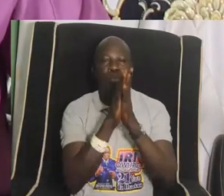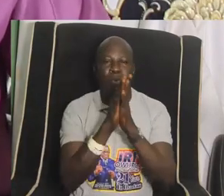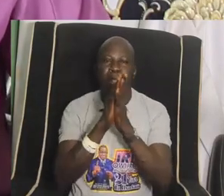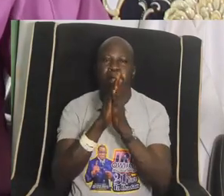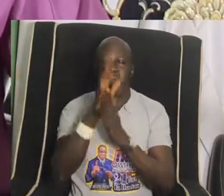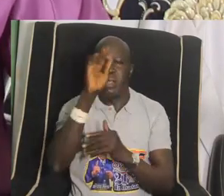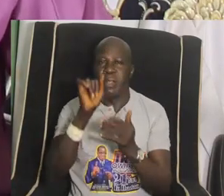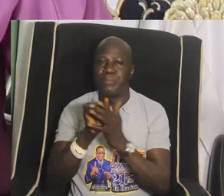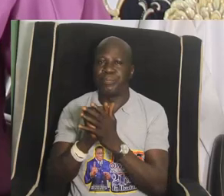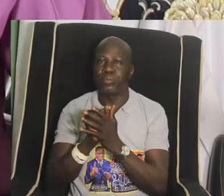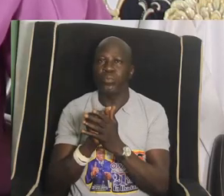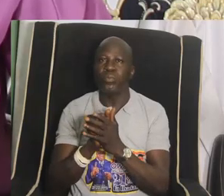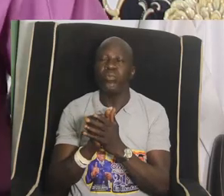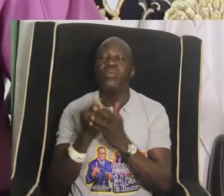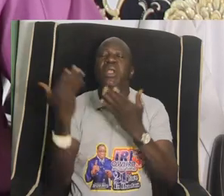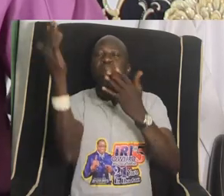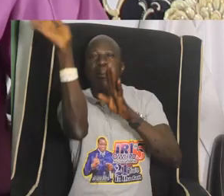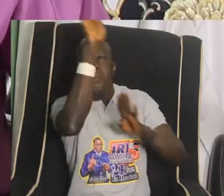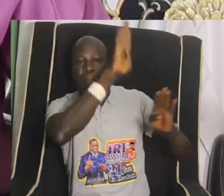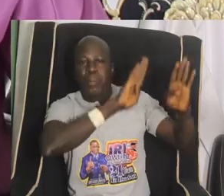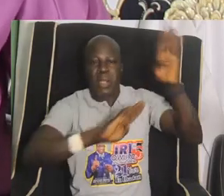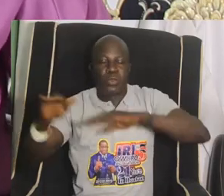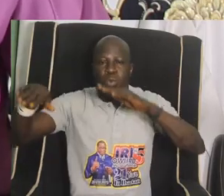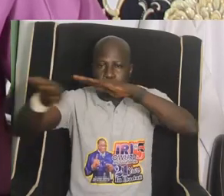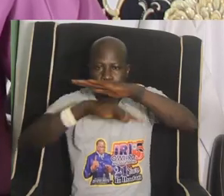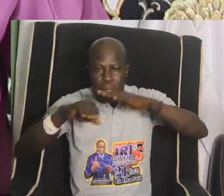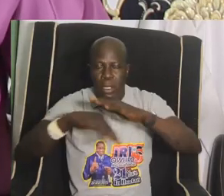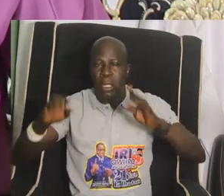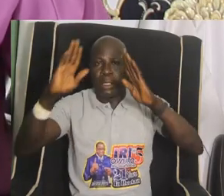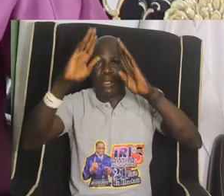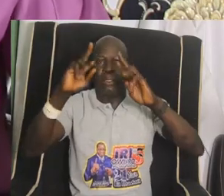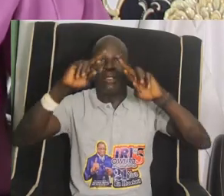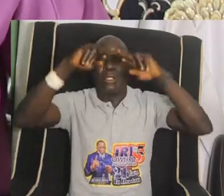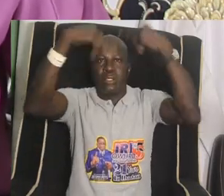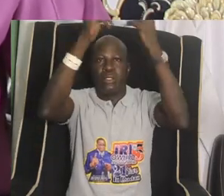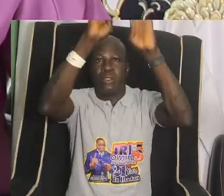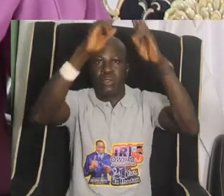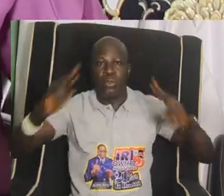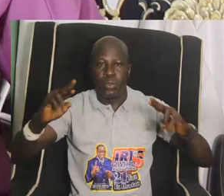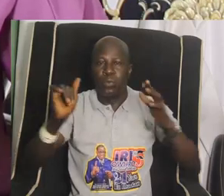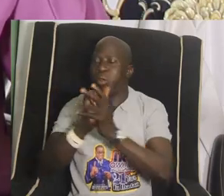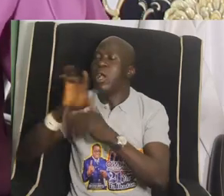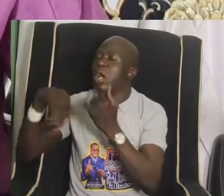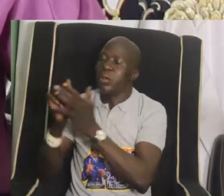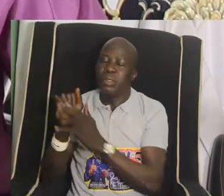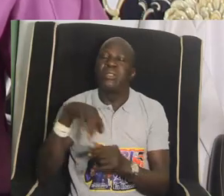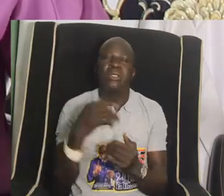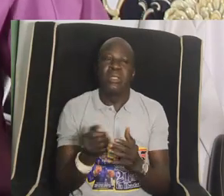forget that we are praying a prayer. Bats under the roof. It's an evil bat. It's an evil bat.